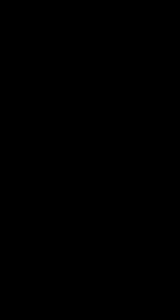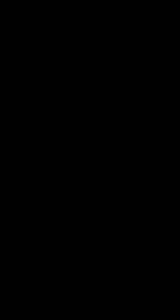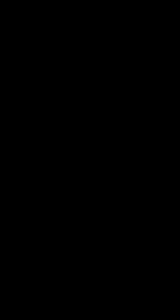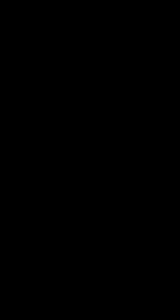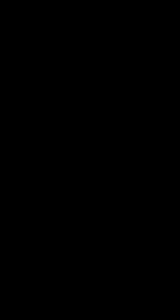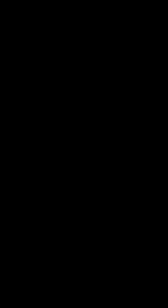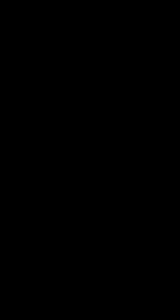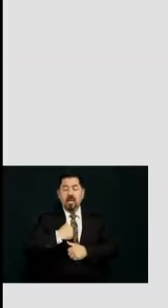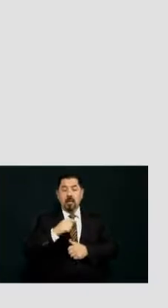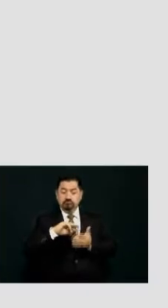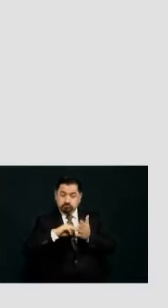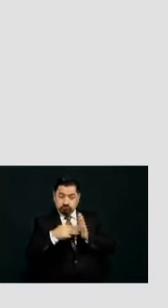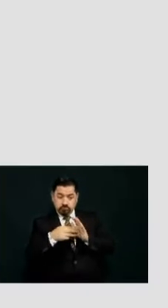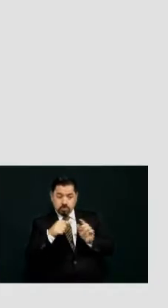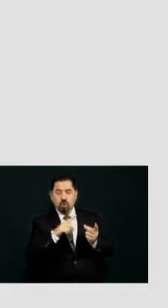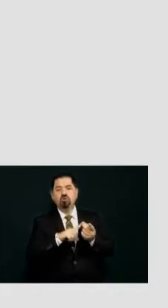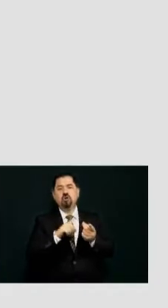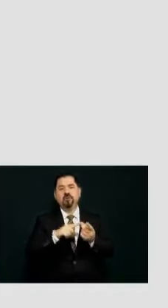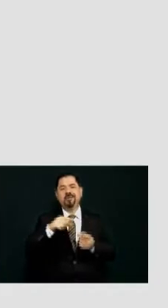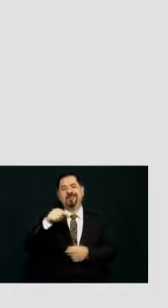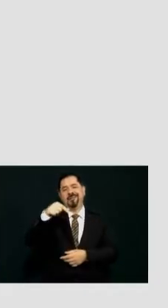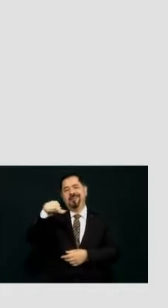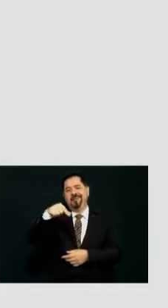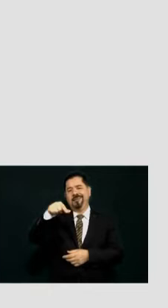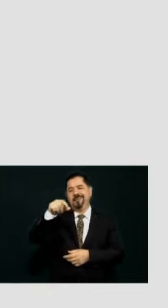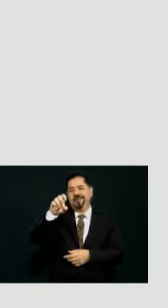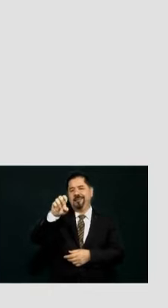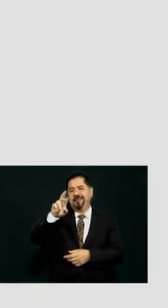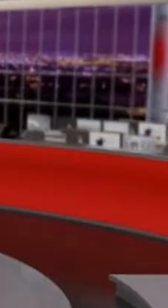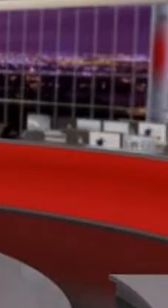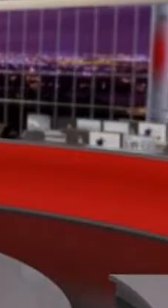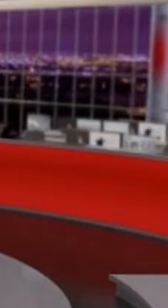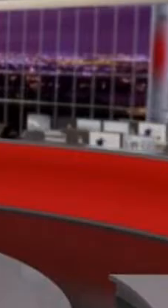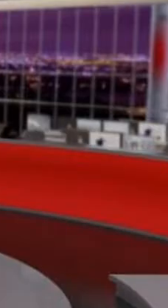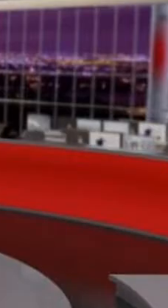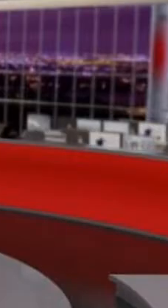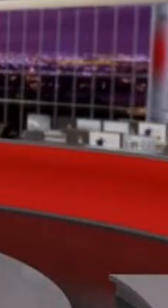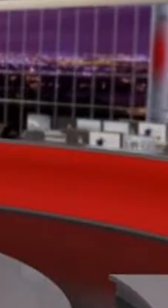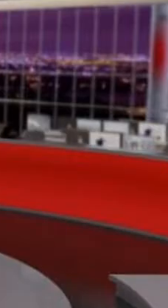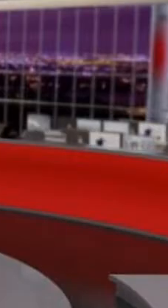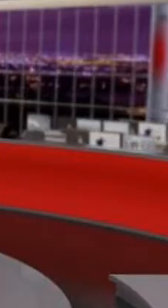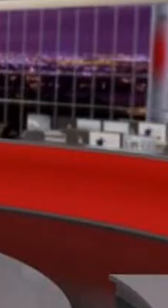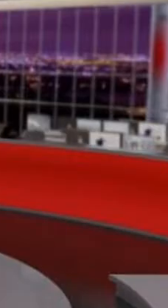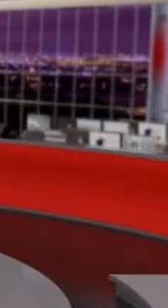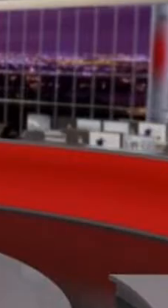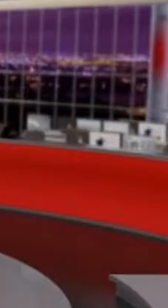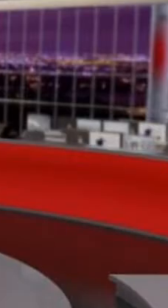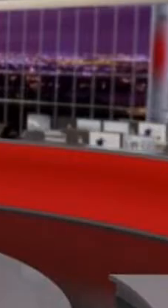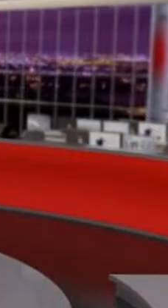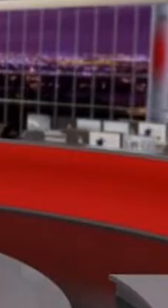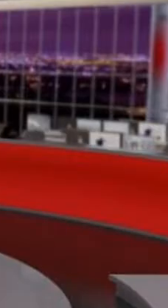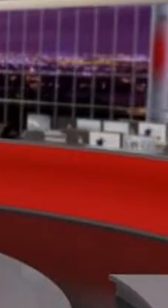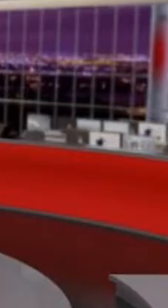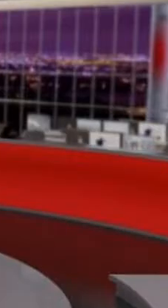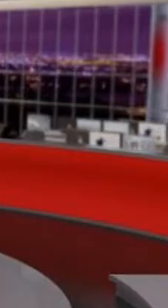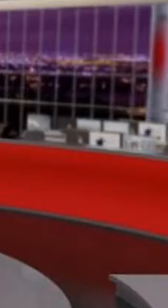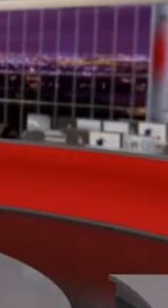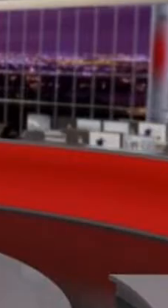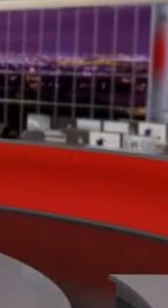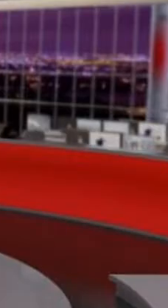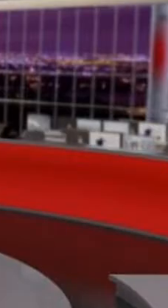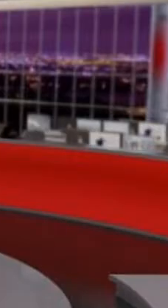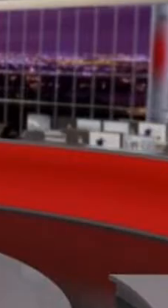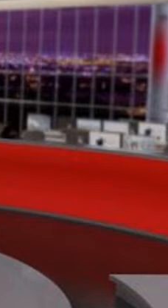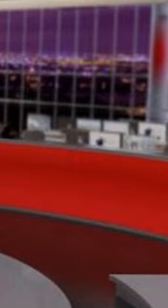my word sorry guys I'm trying to find the best setup for you and this one